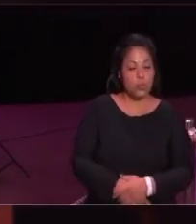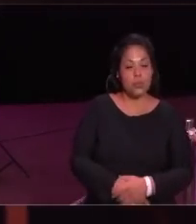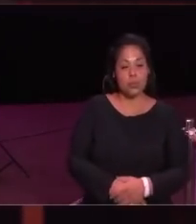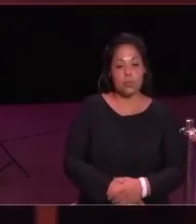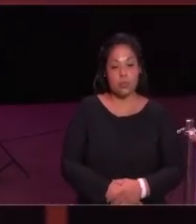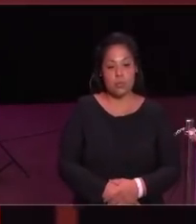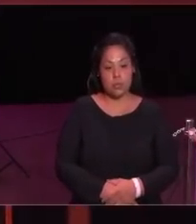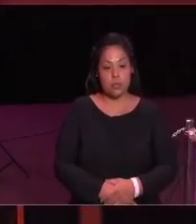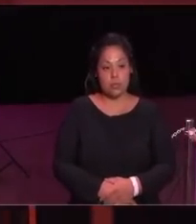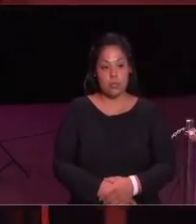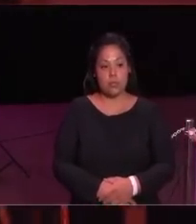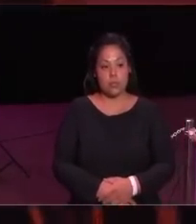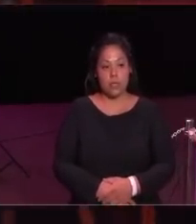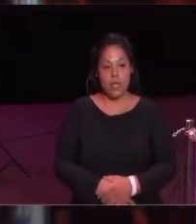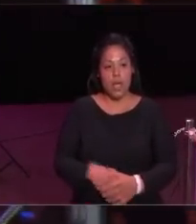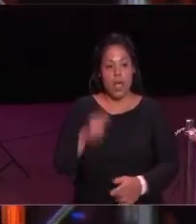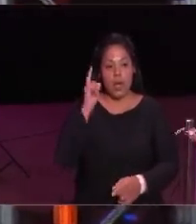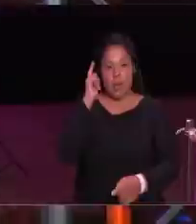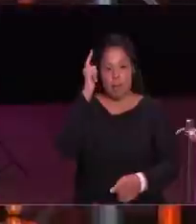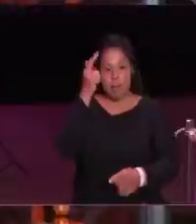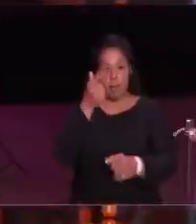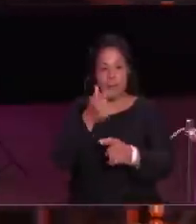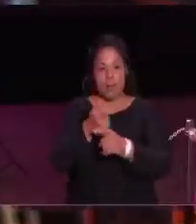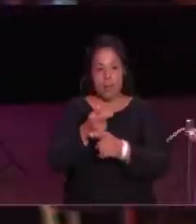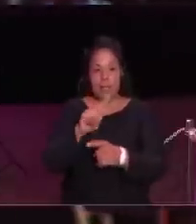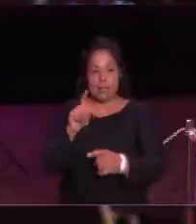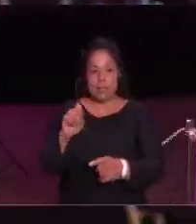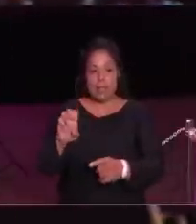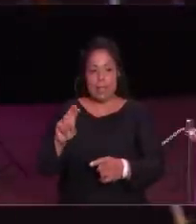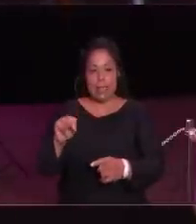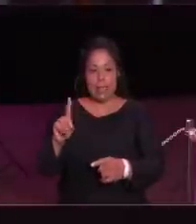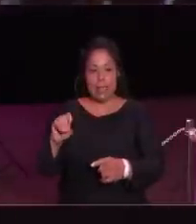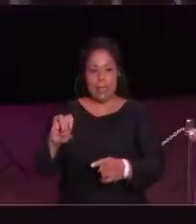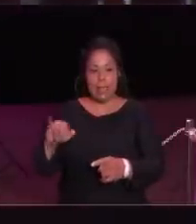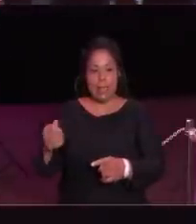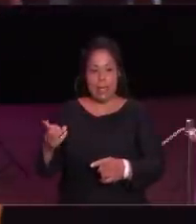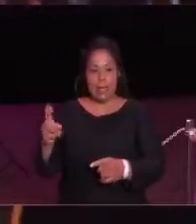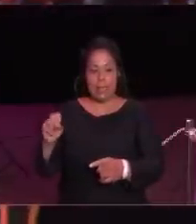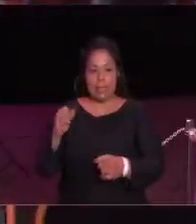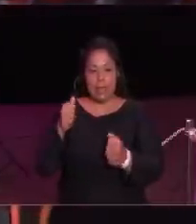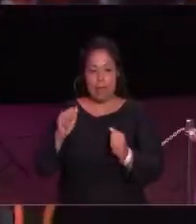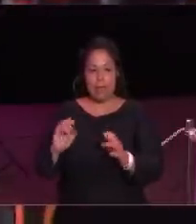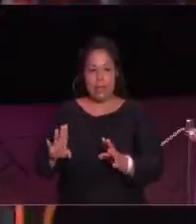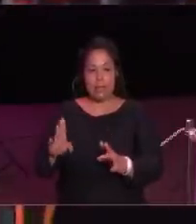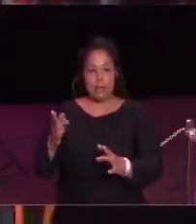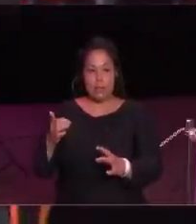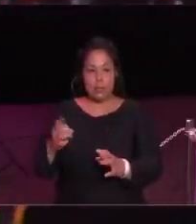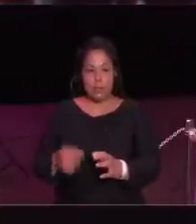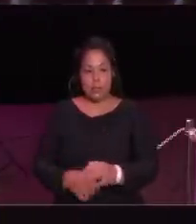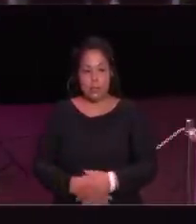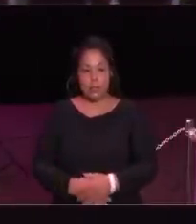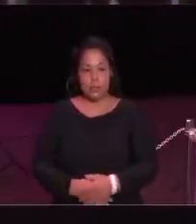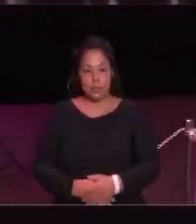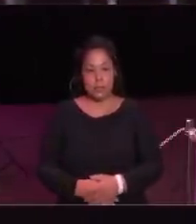Brother Sendejas, God bless you. Bishop Moran, $500. God bless you.